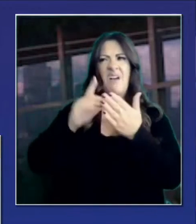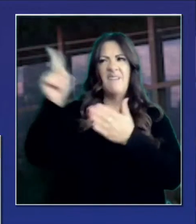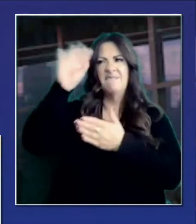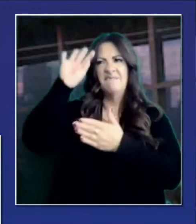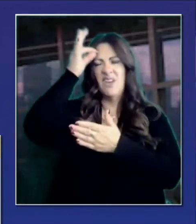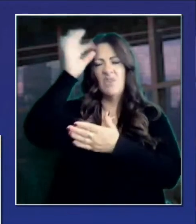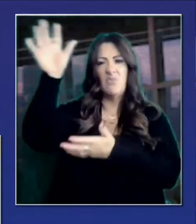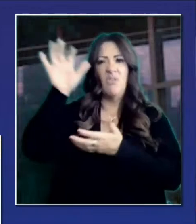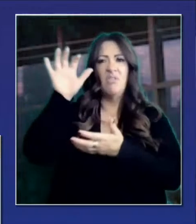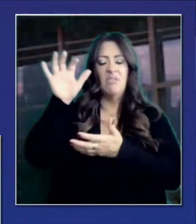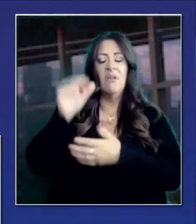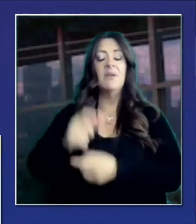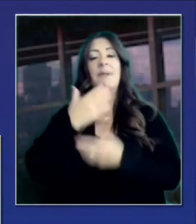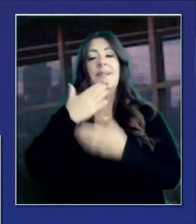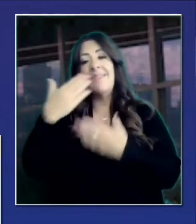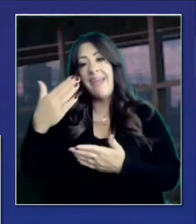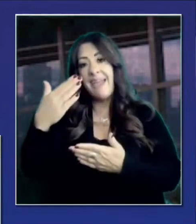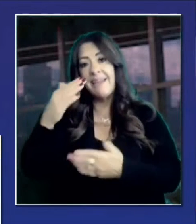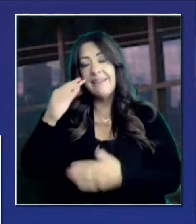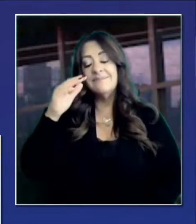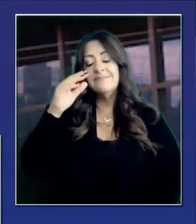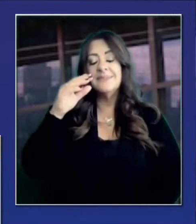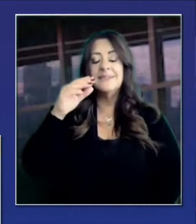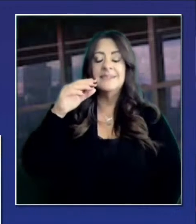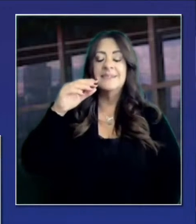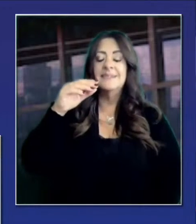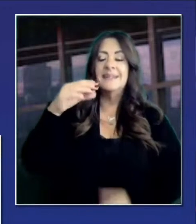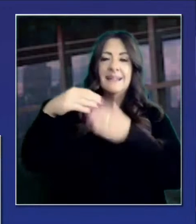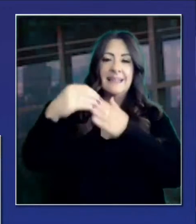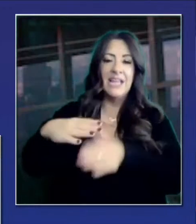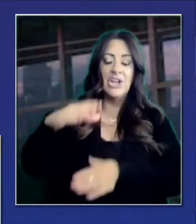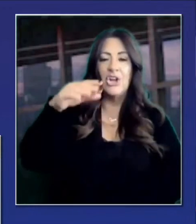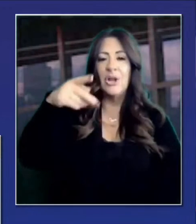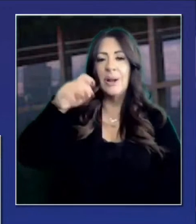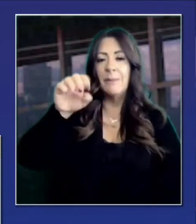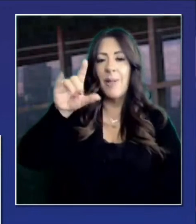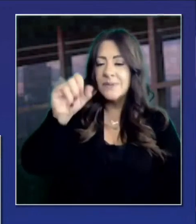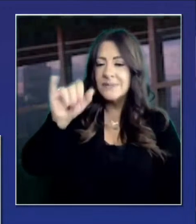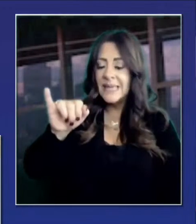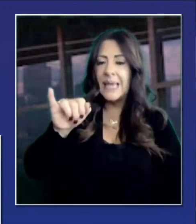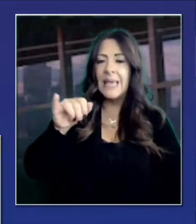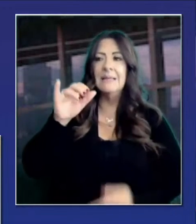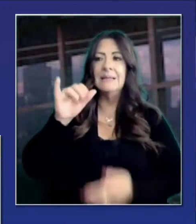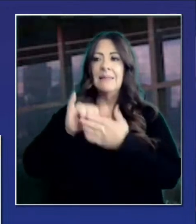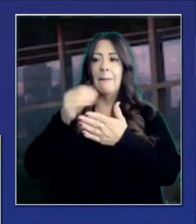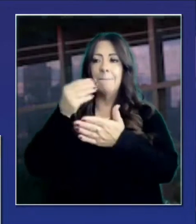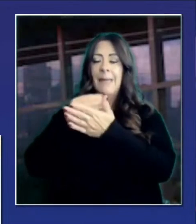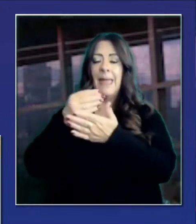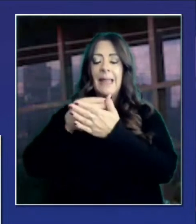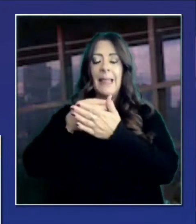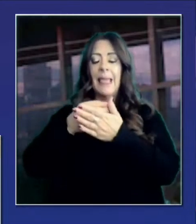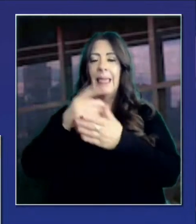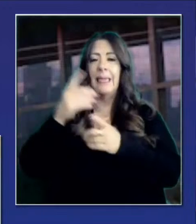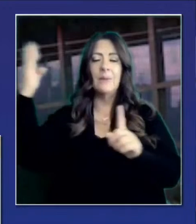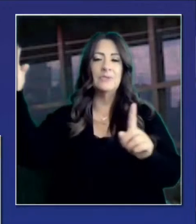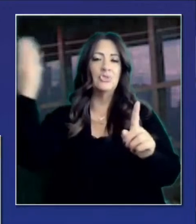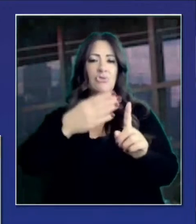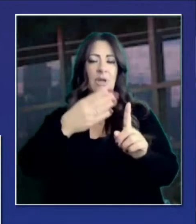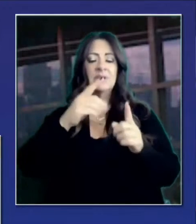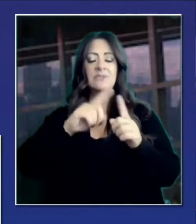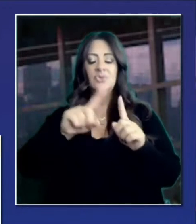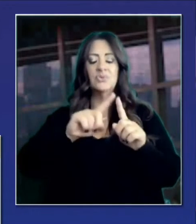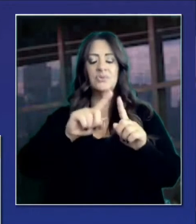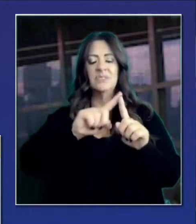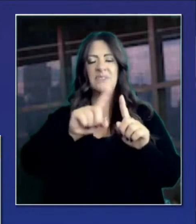Speaker Pelosi. $2.6 billion, that's money that's going direct to some counties and cities,